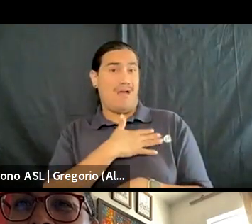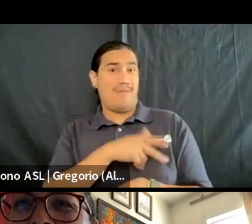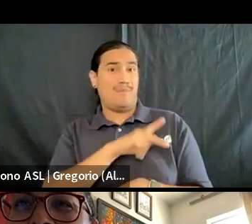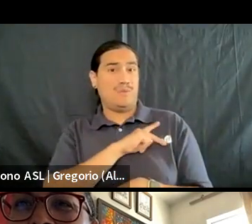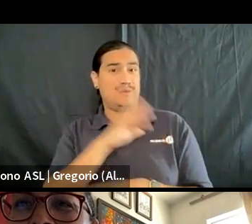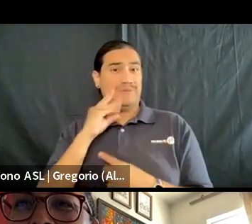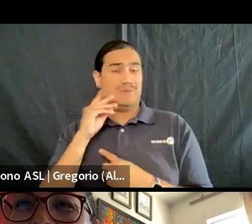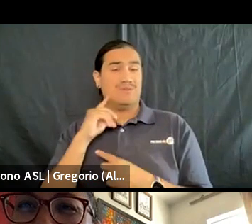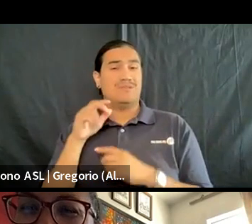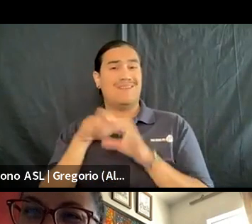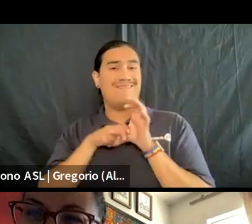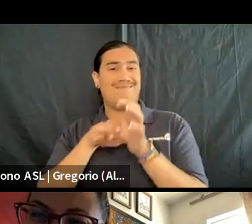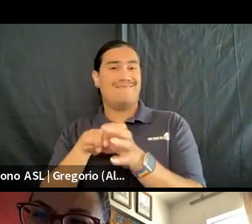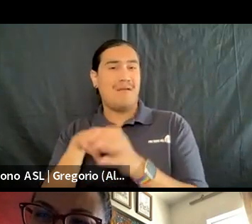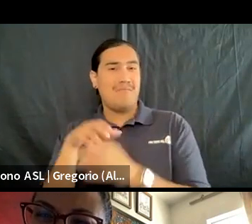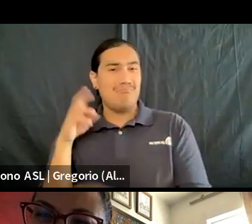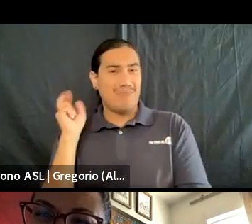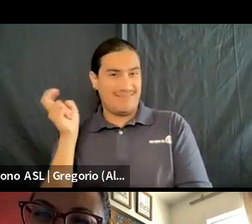of riding a bus.